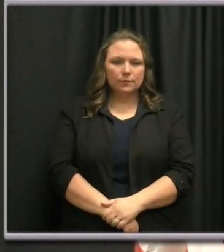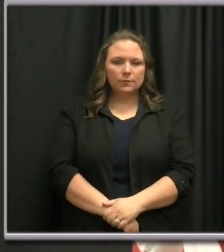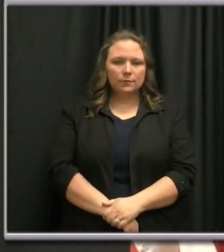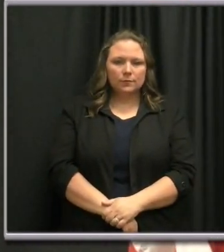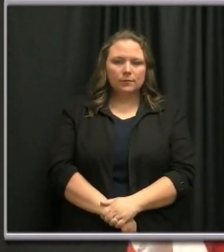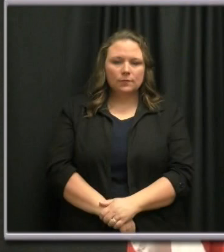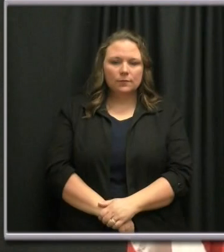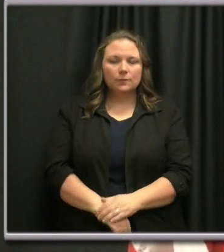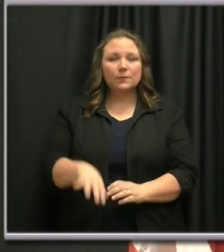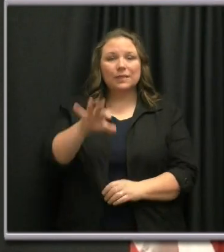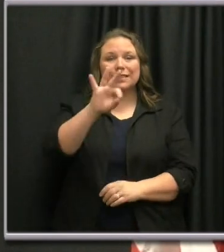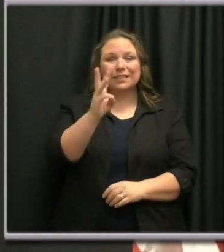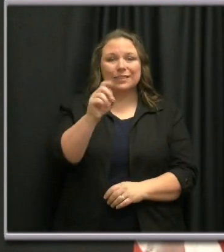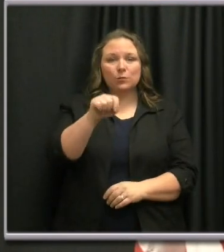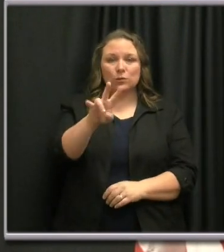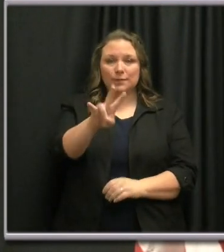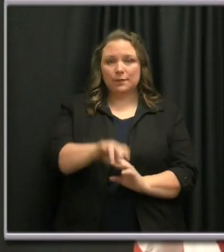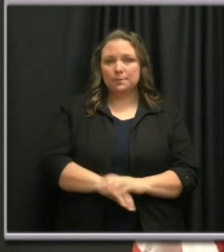Nayeli with 96.7.